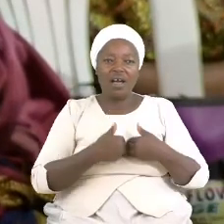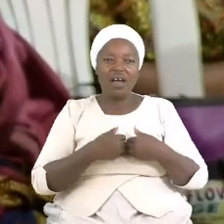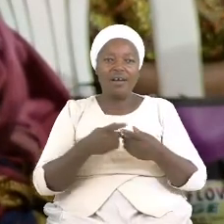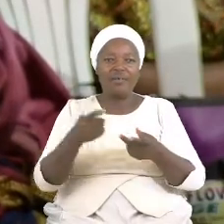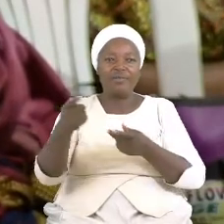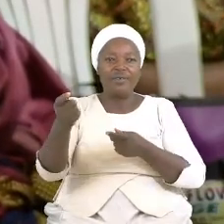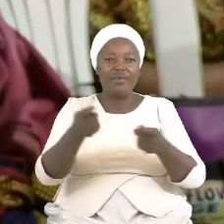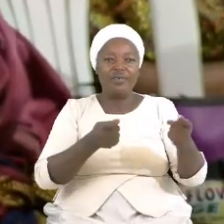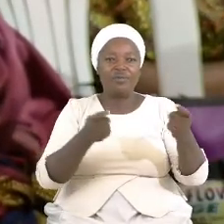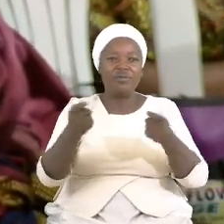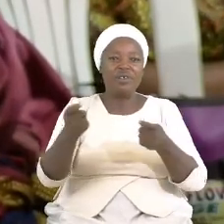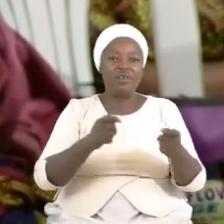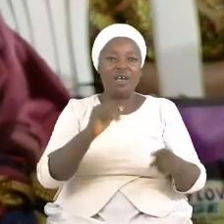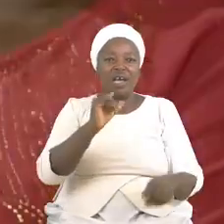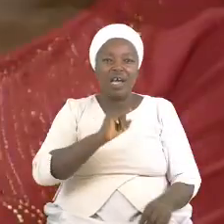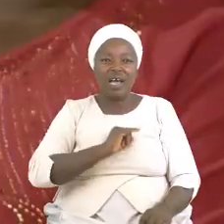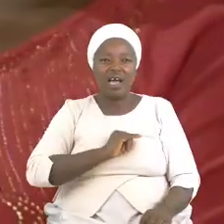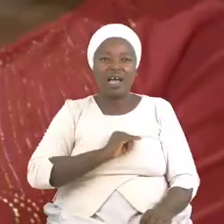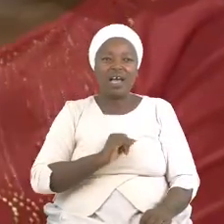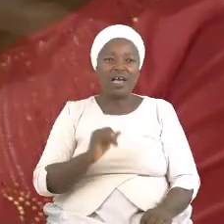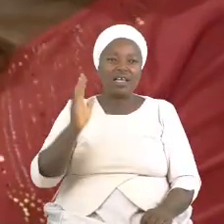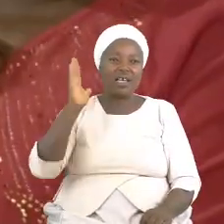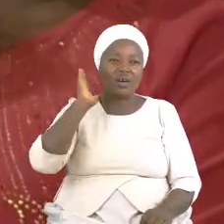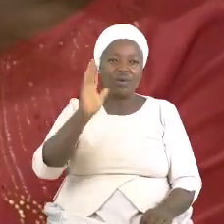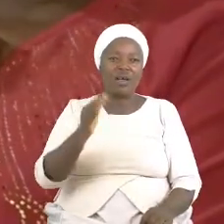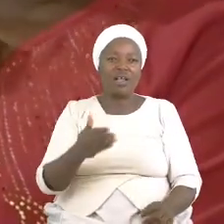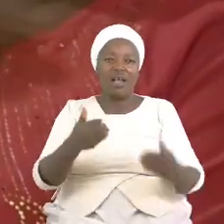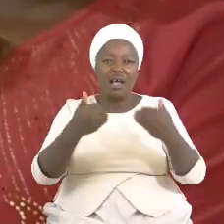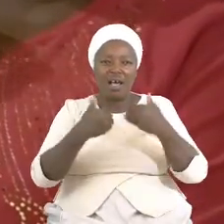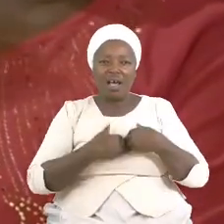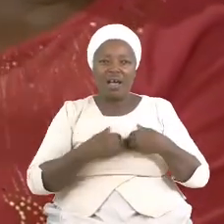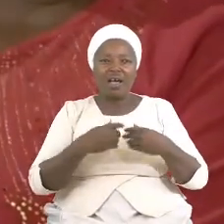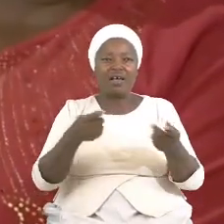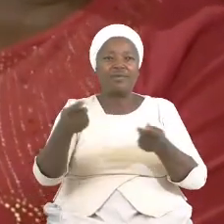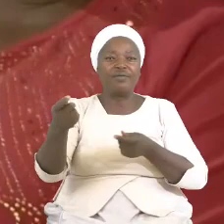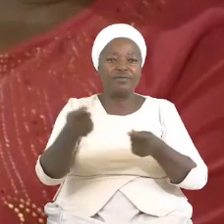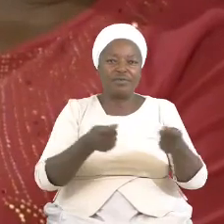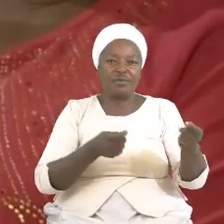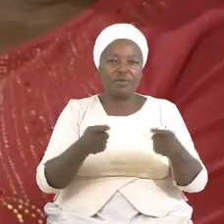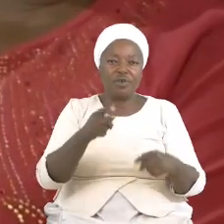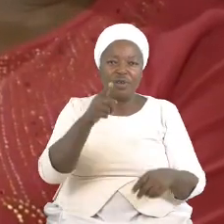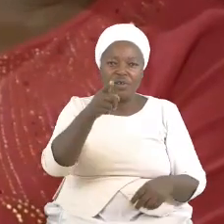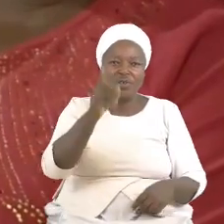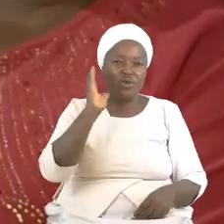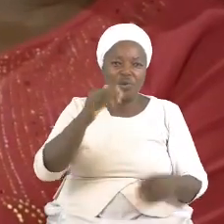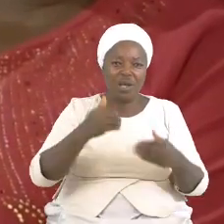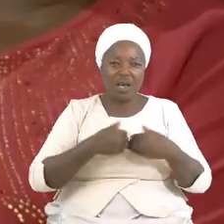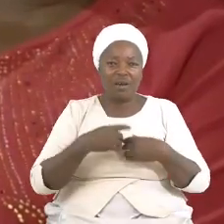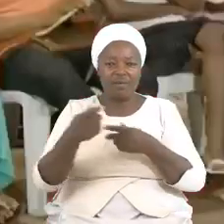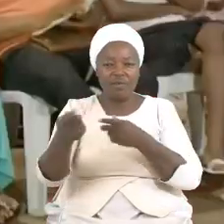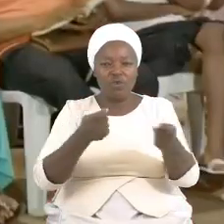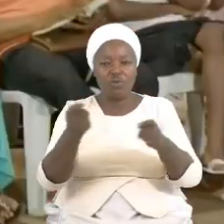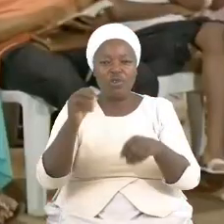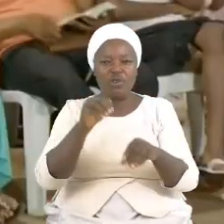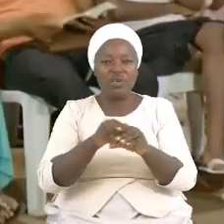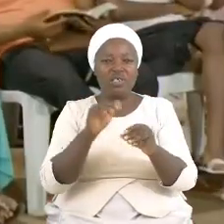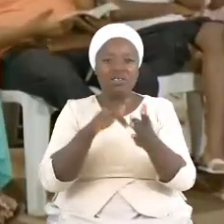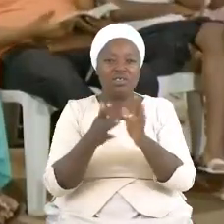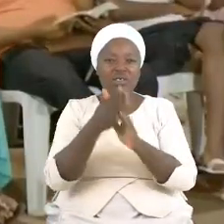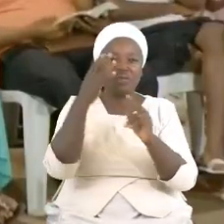will have dominion. You'll have dominion in Jesus'